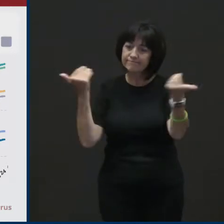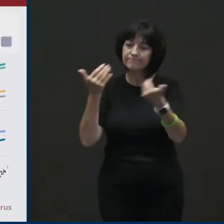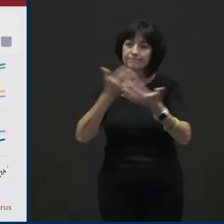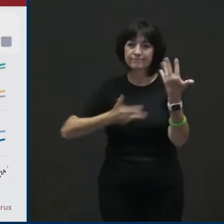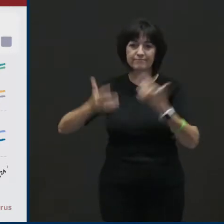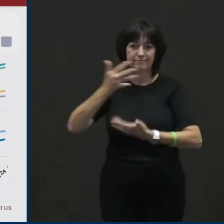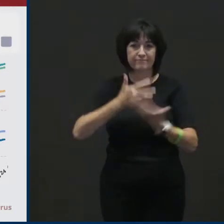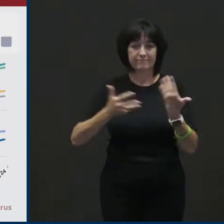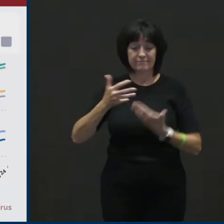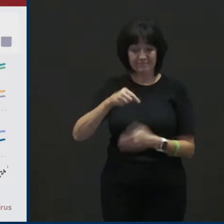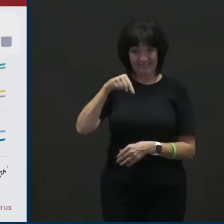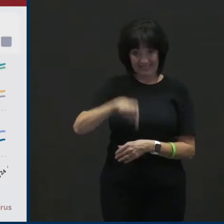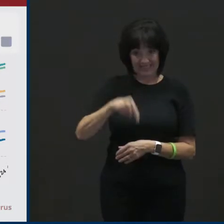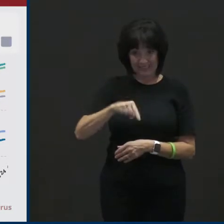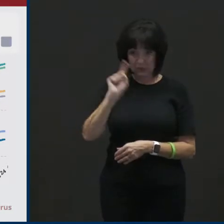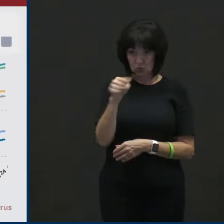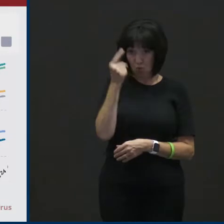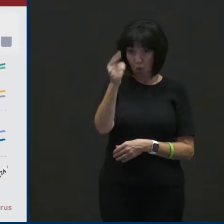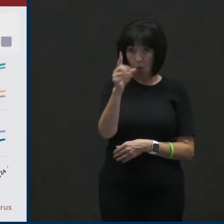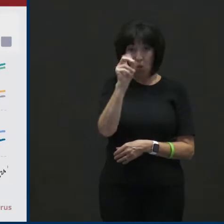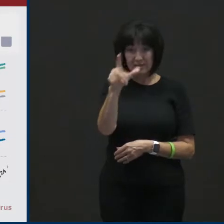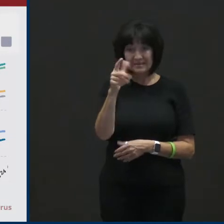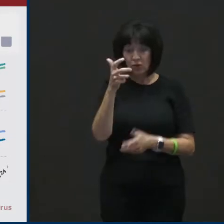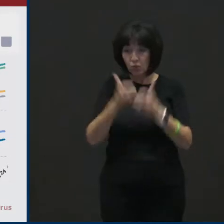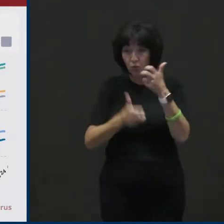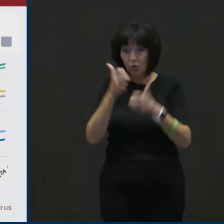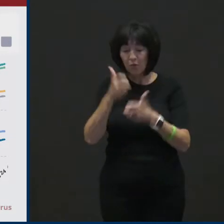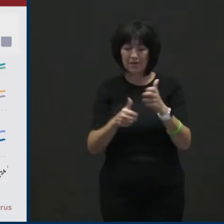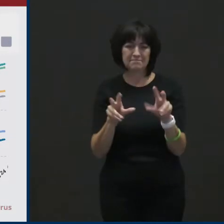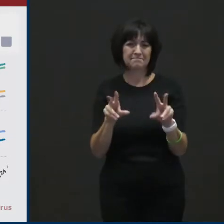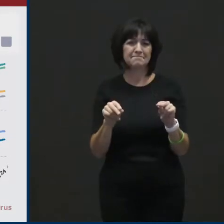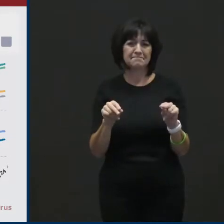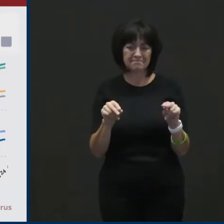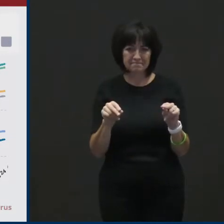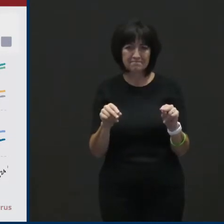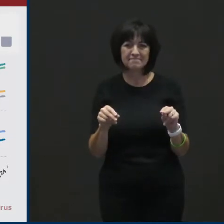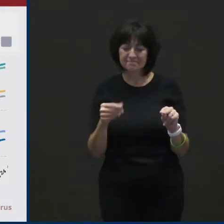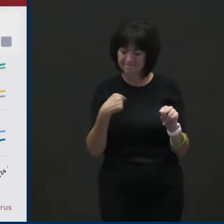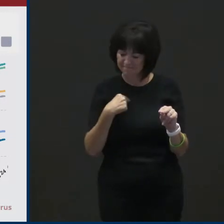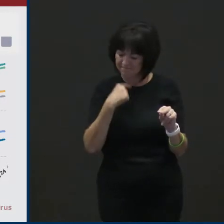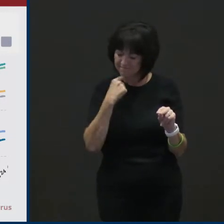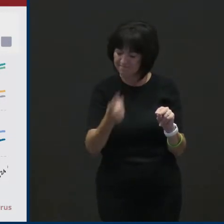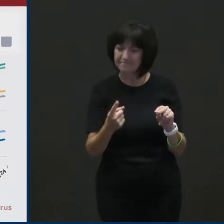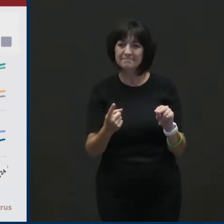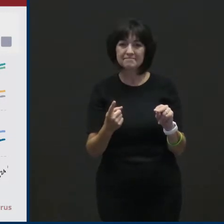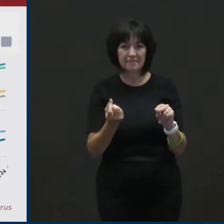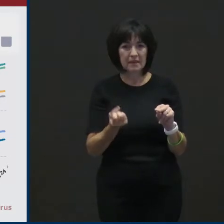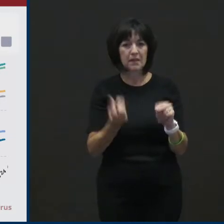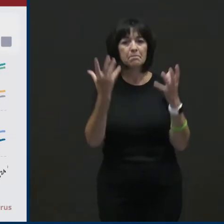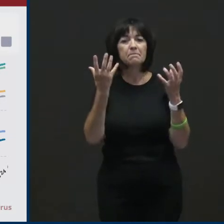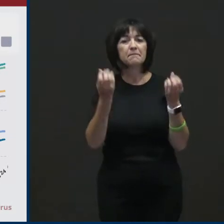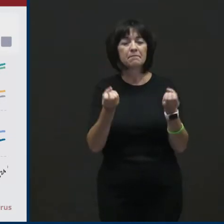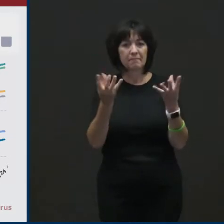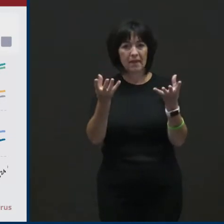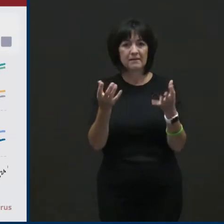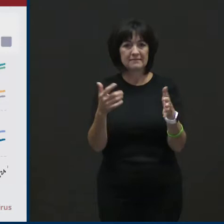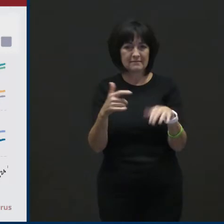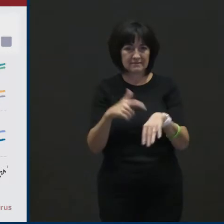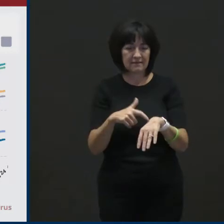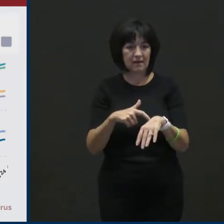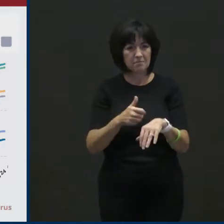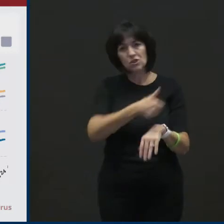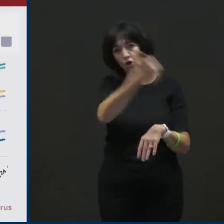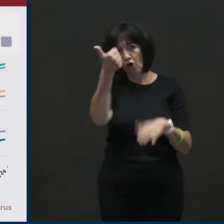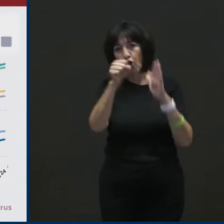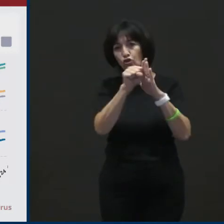just a Delaware phenomenon. This is something that we're seeing, and as I've said time and again, in states across the country.